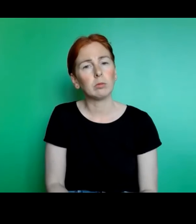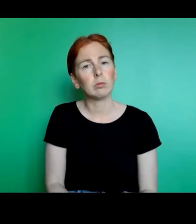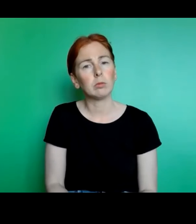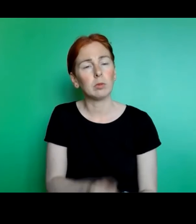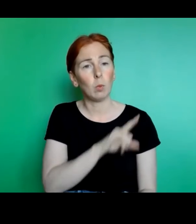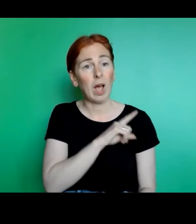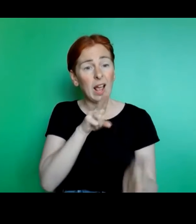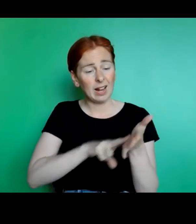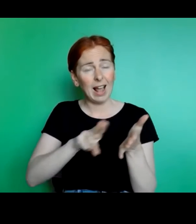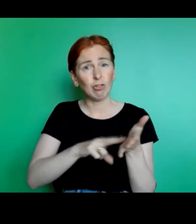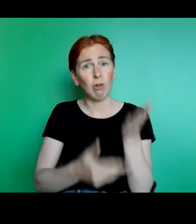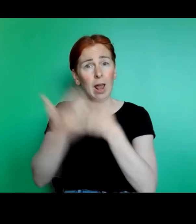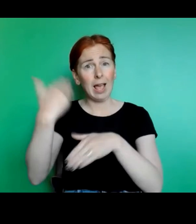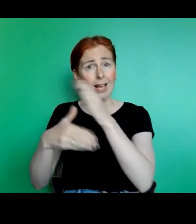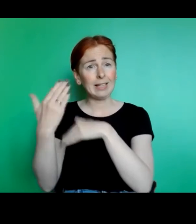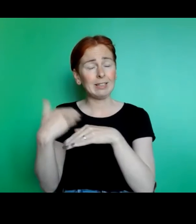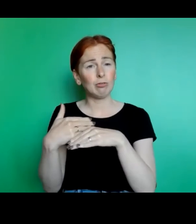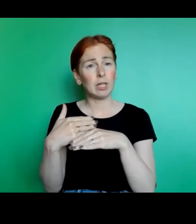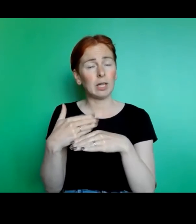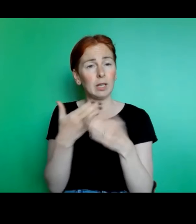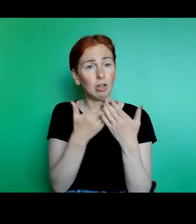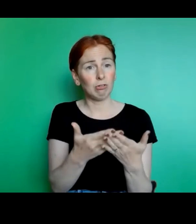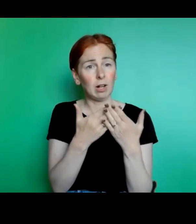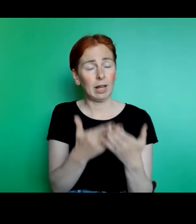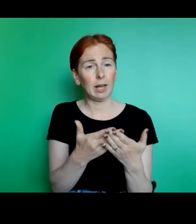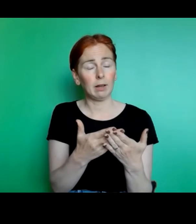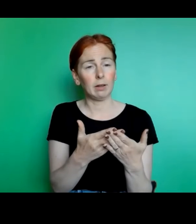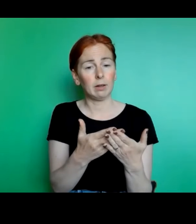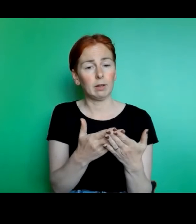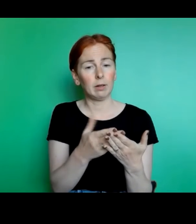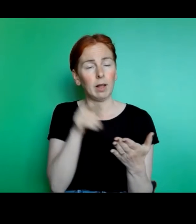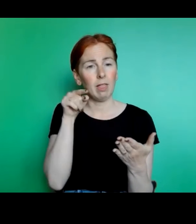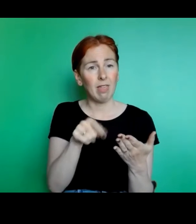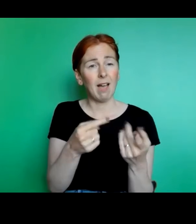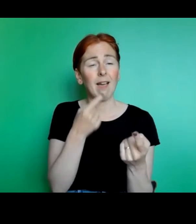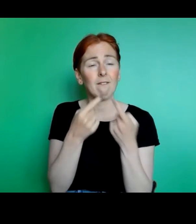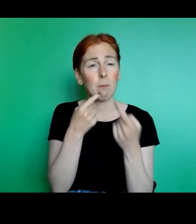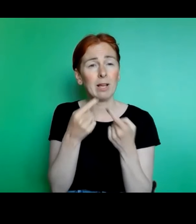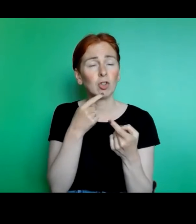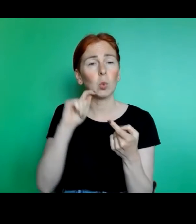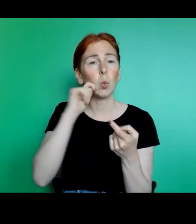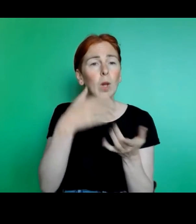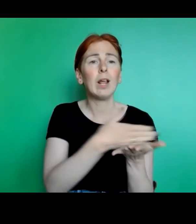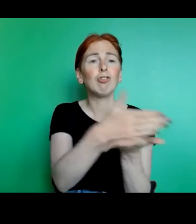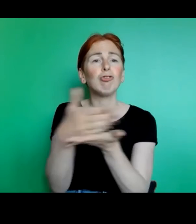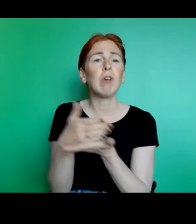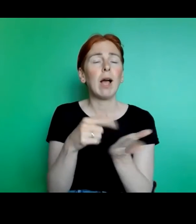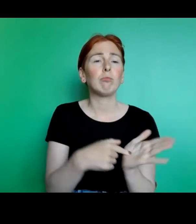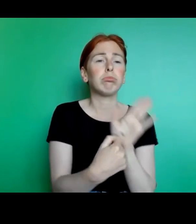study will tend to be published in the scientific literature that's then available to every doctor and actually every patient as well.